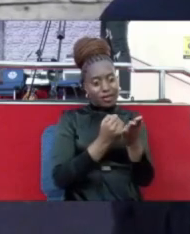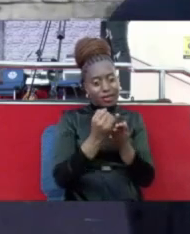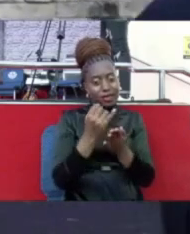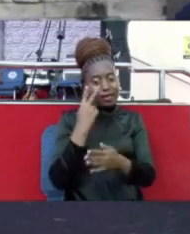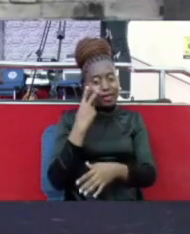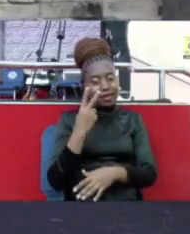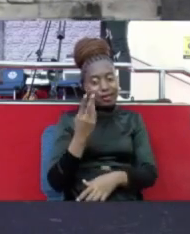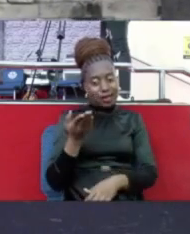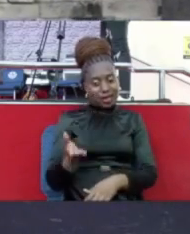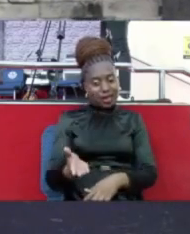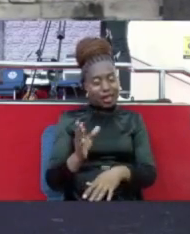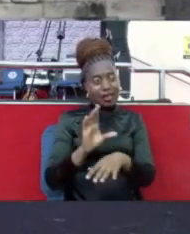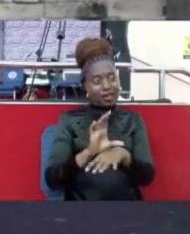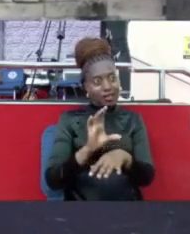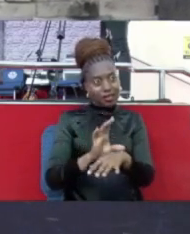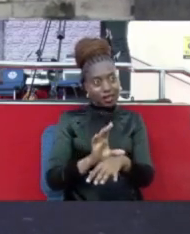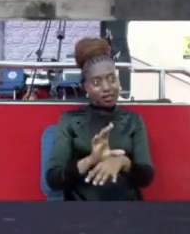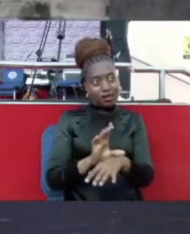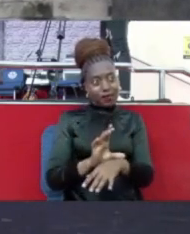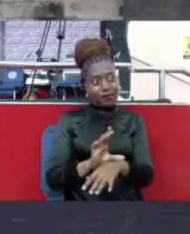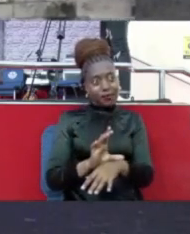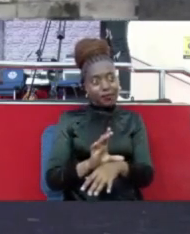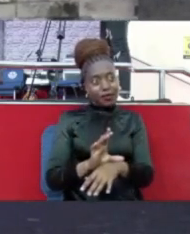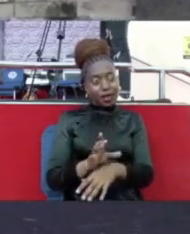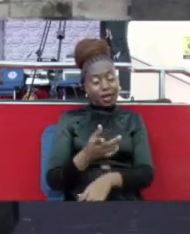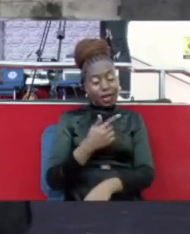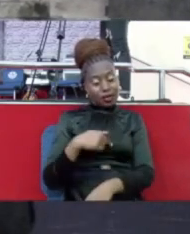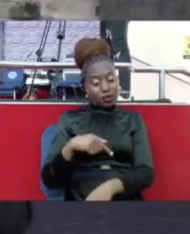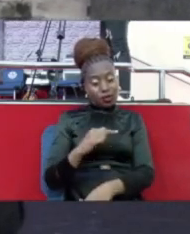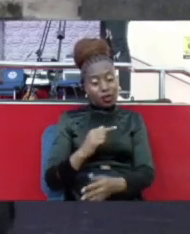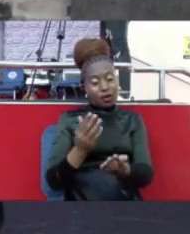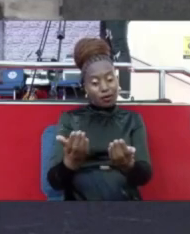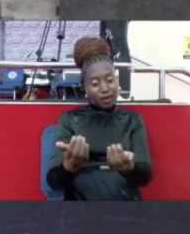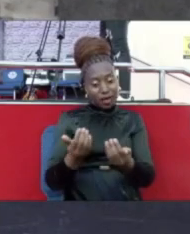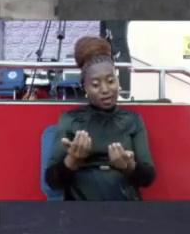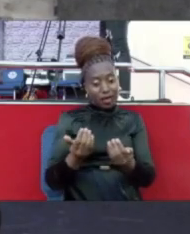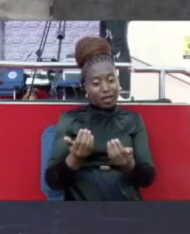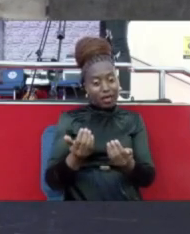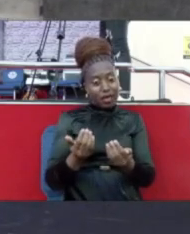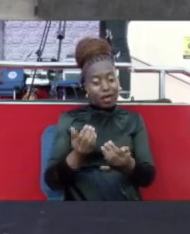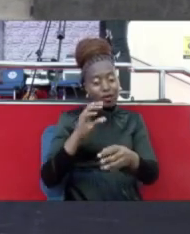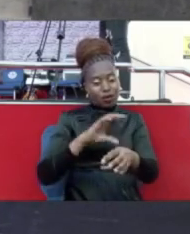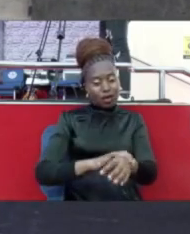that by August we will be needing to look for another service.